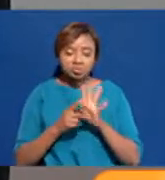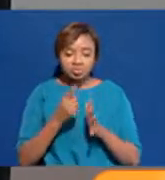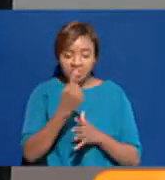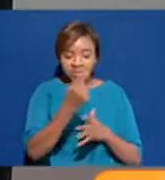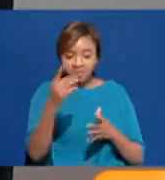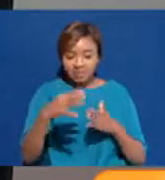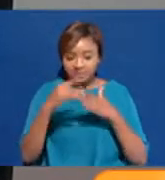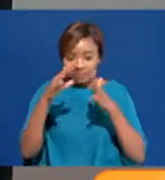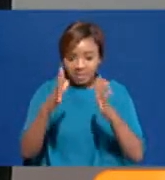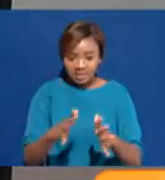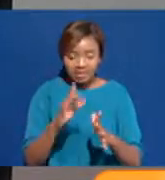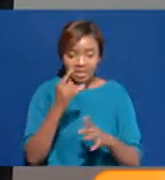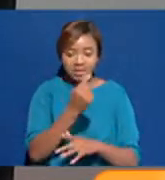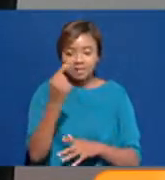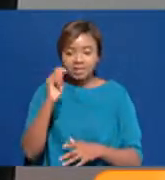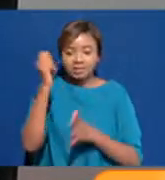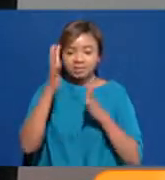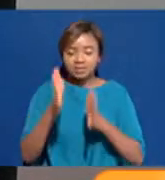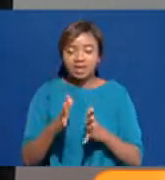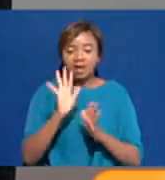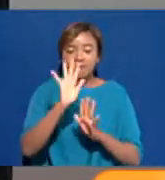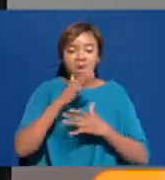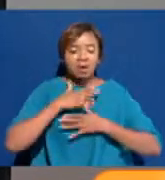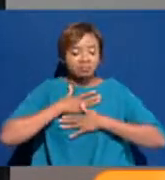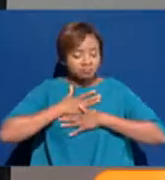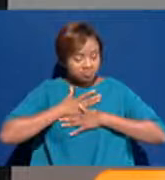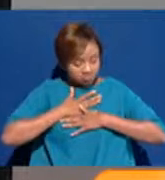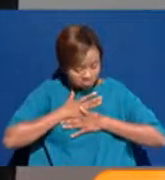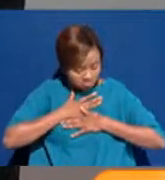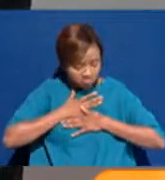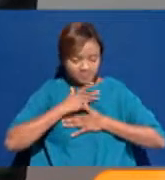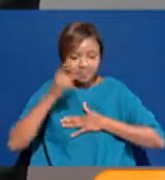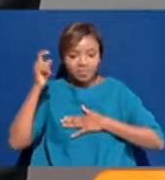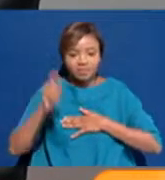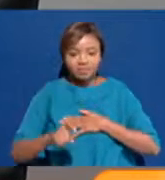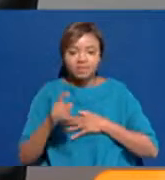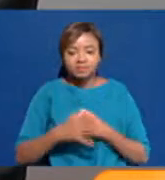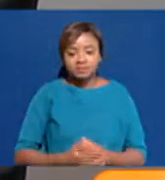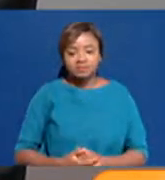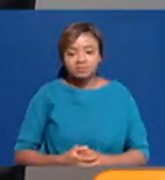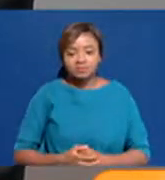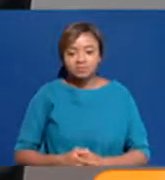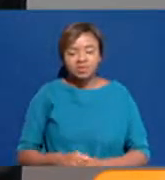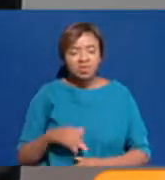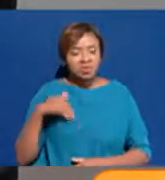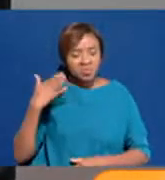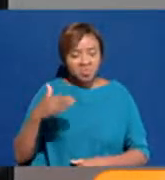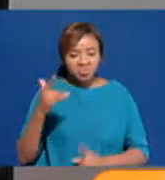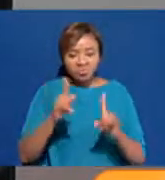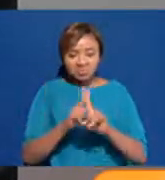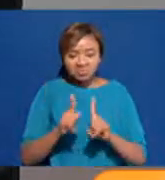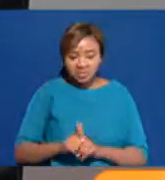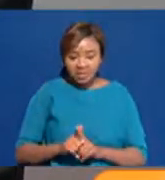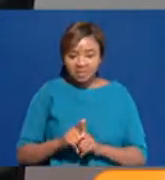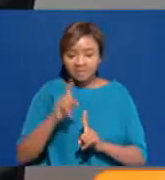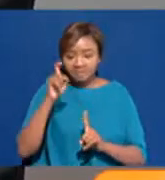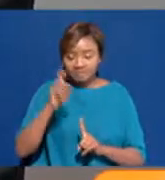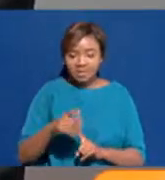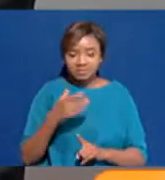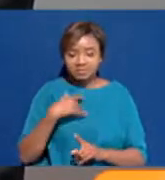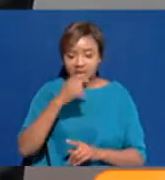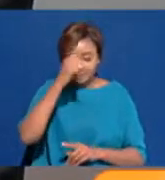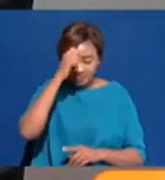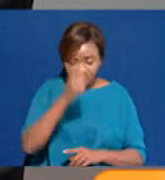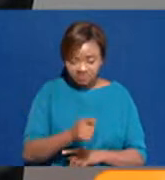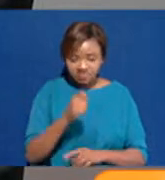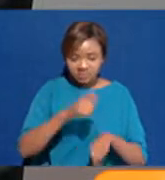Kenyan, must be respected at all times. And that means there must be respect in the tone of